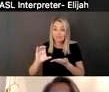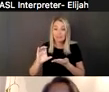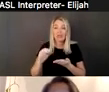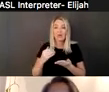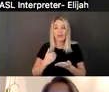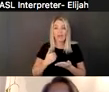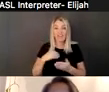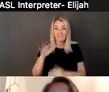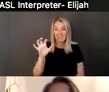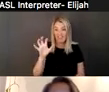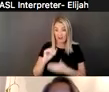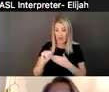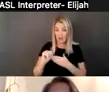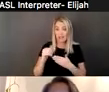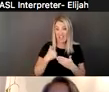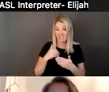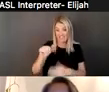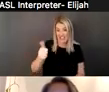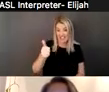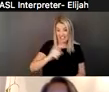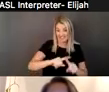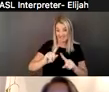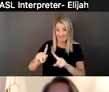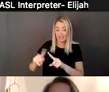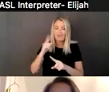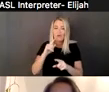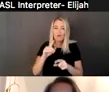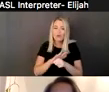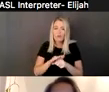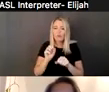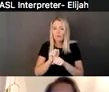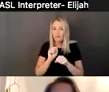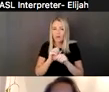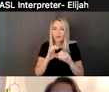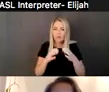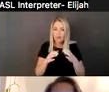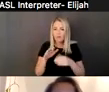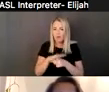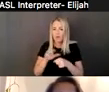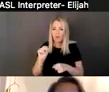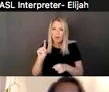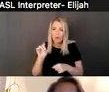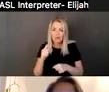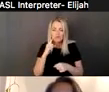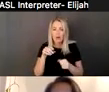$500 honoraria for local nodes or working groups to use towards planting seeds of